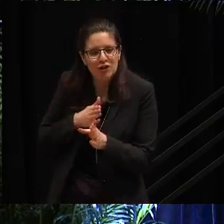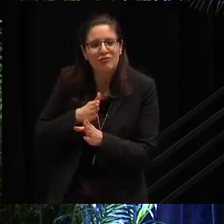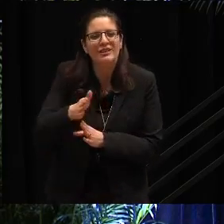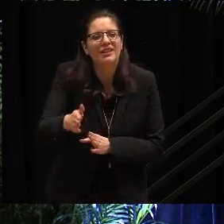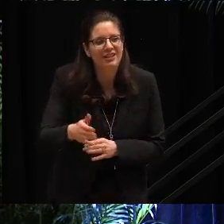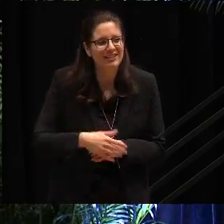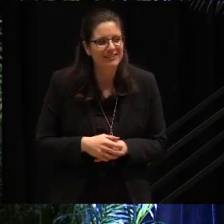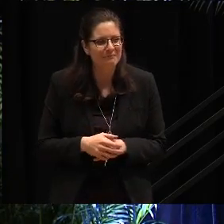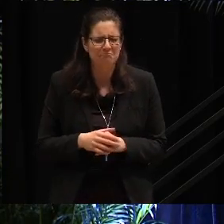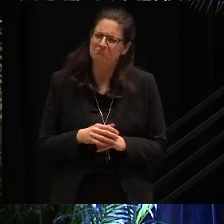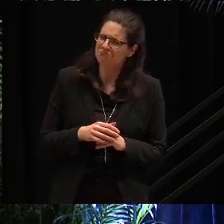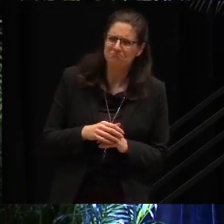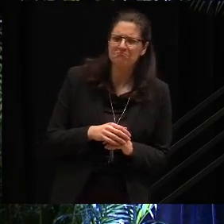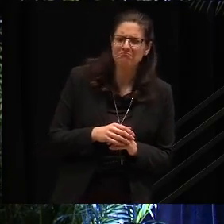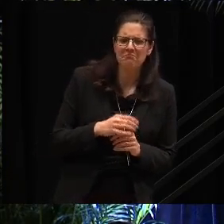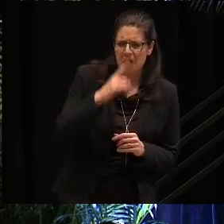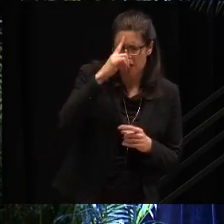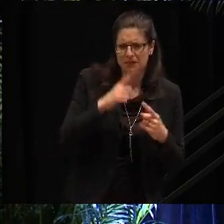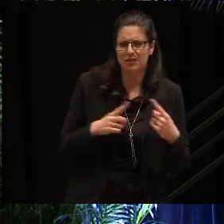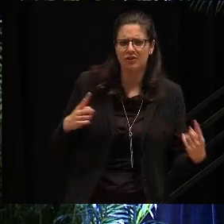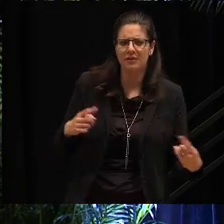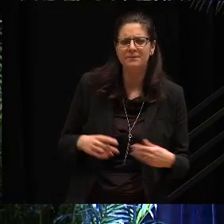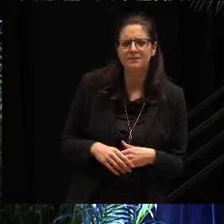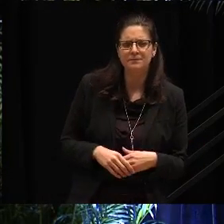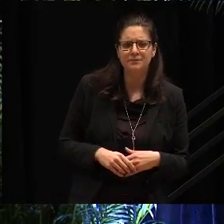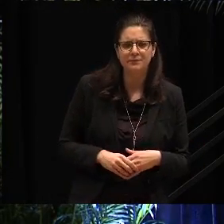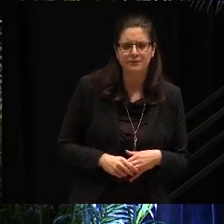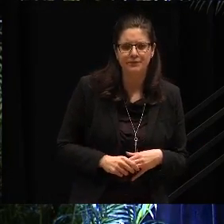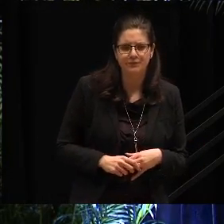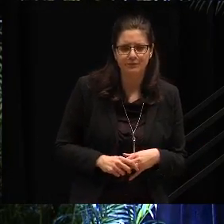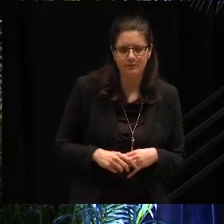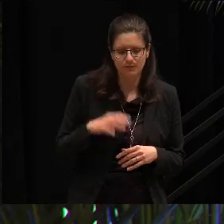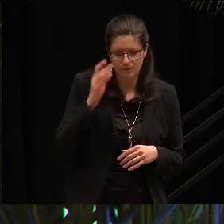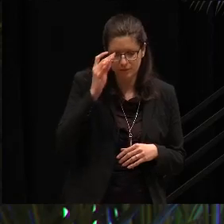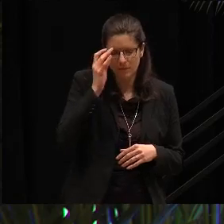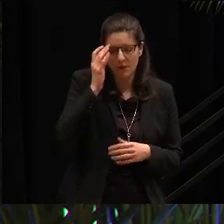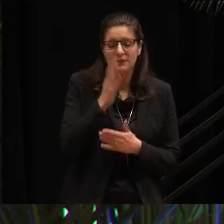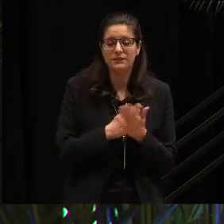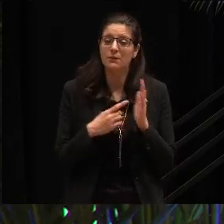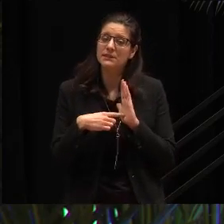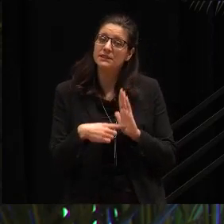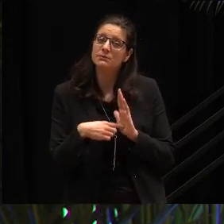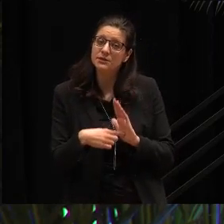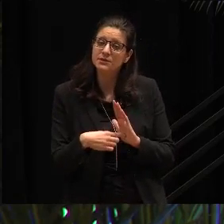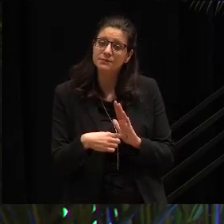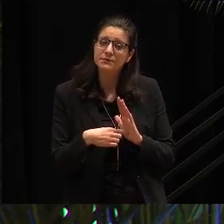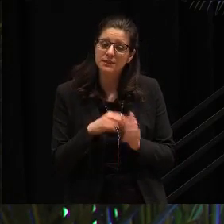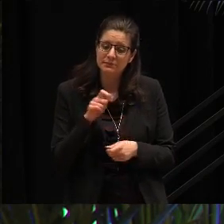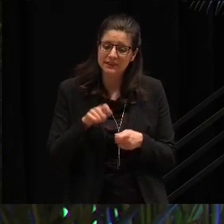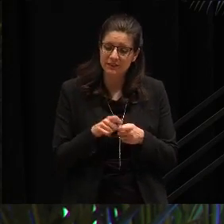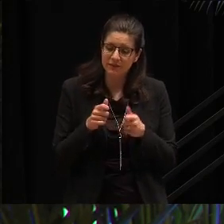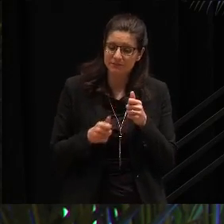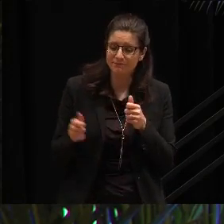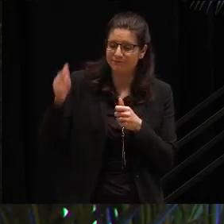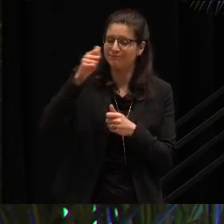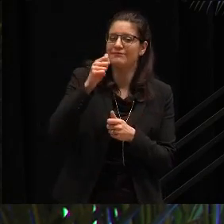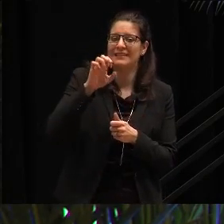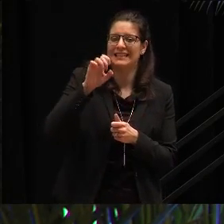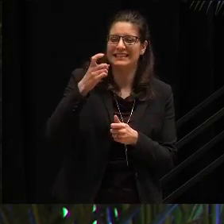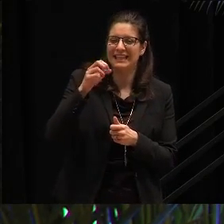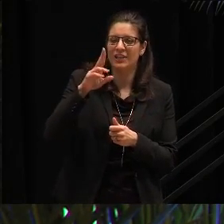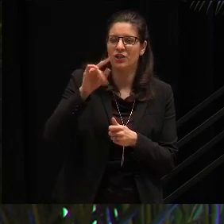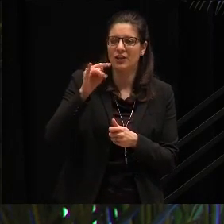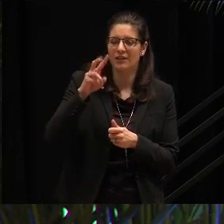I don't think that's true. I don't think that's true. There are certainly examples, particularly executive examples, right?